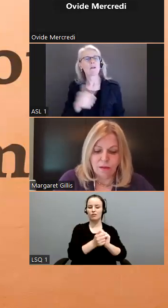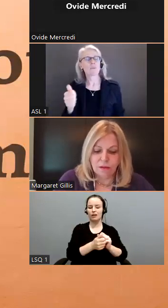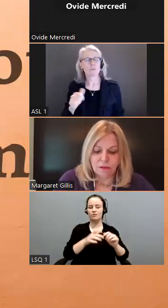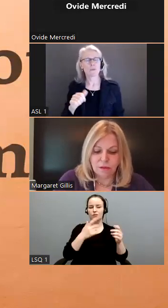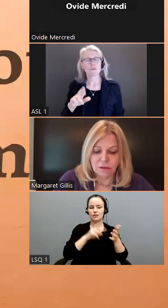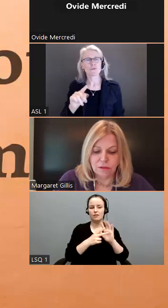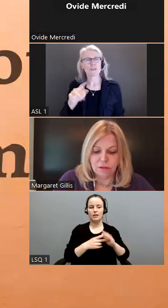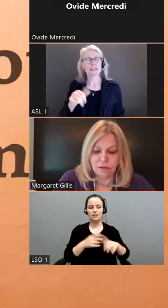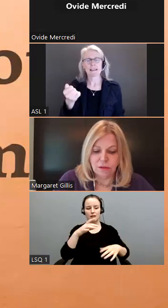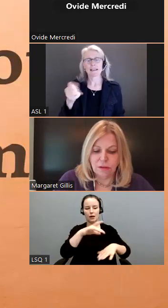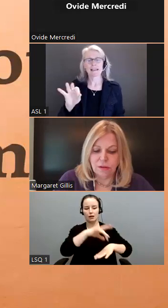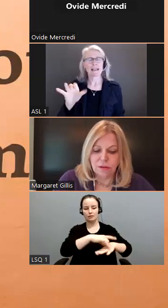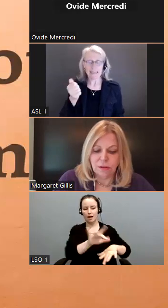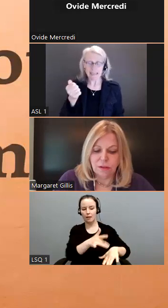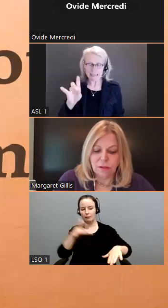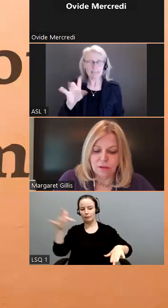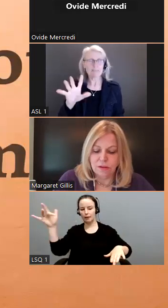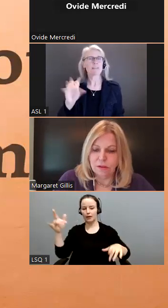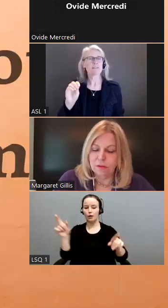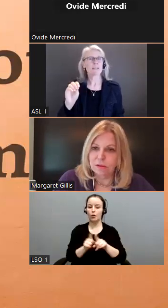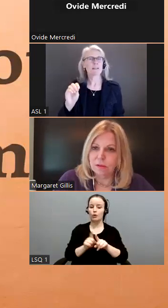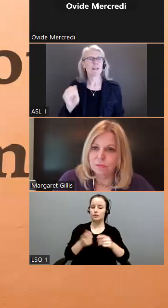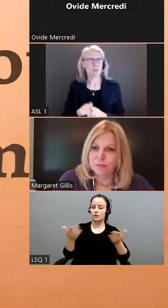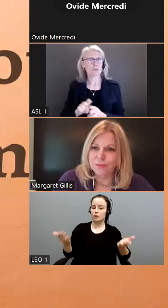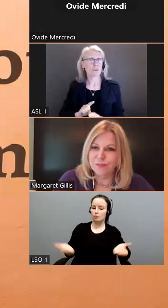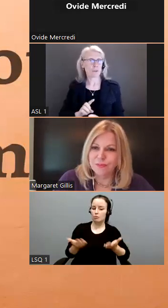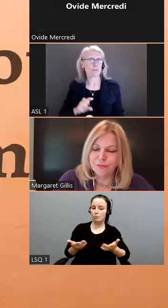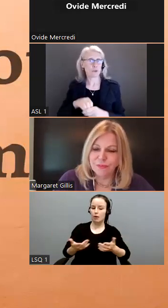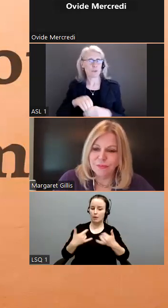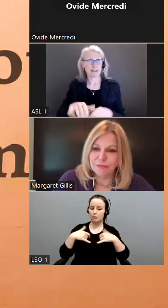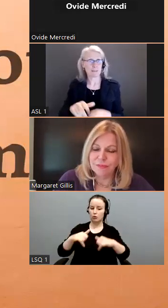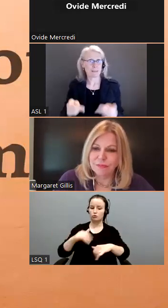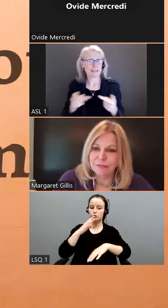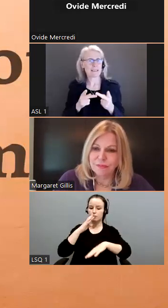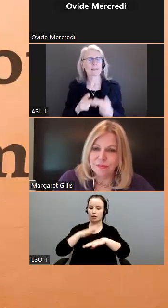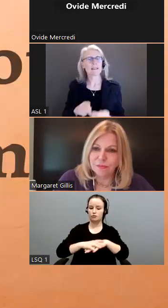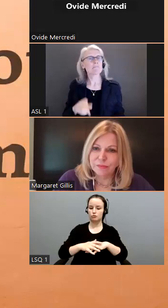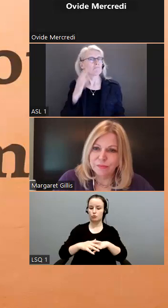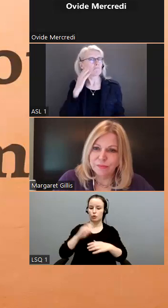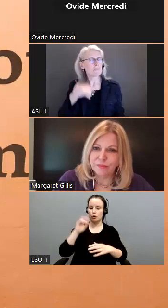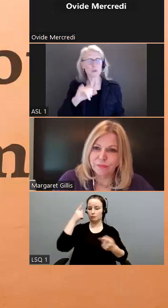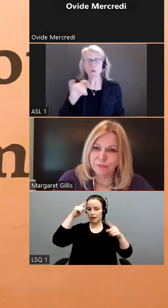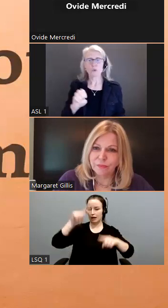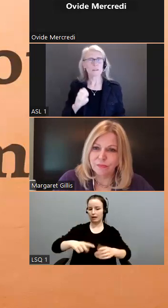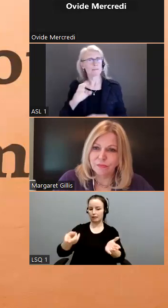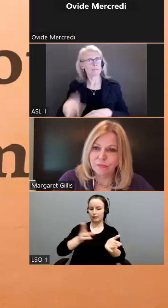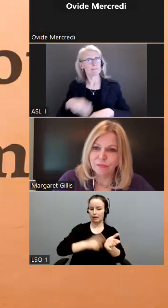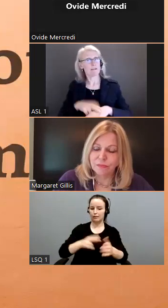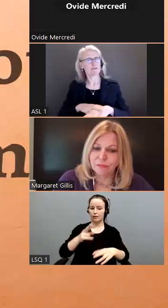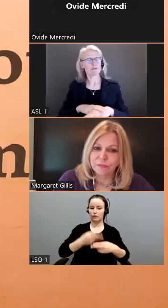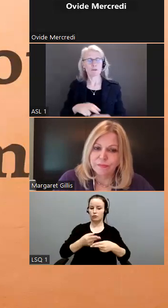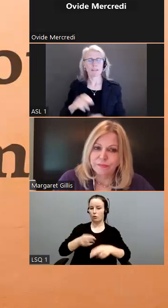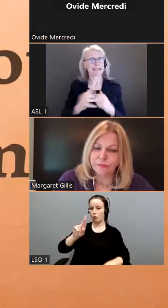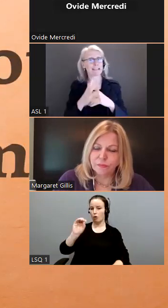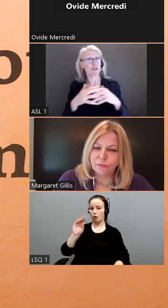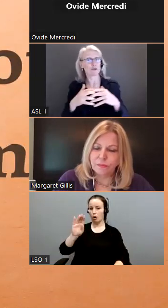where I'm also joining you today from Wasauksing. June is also National Indigenous History